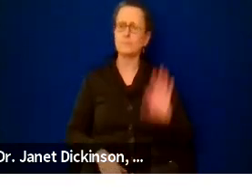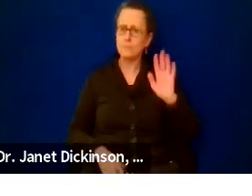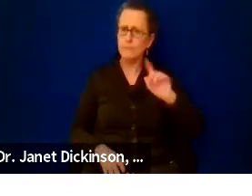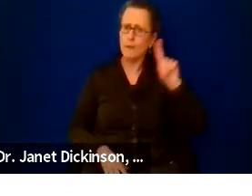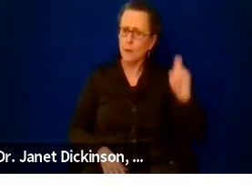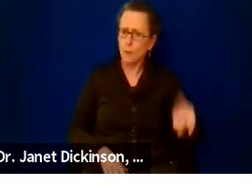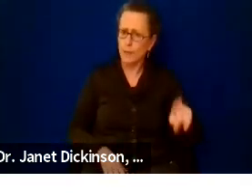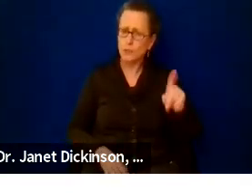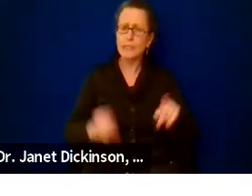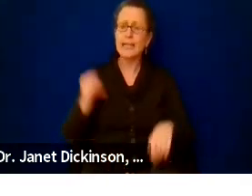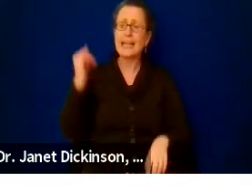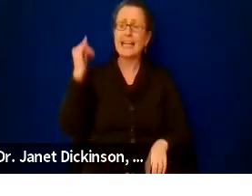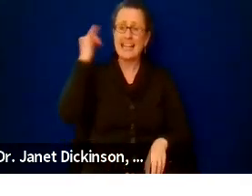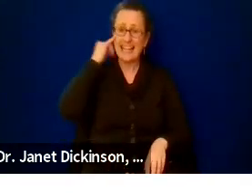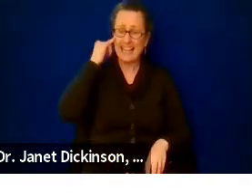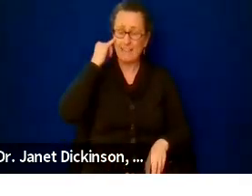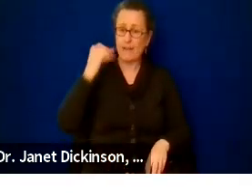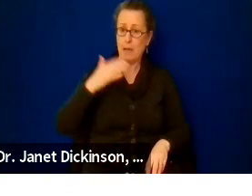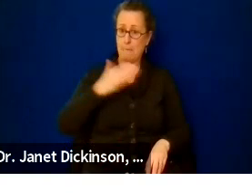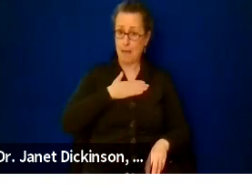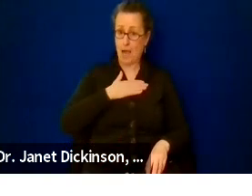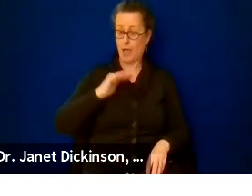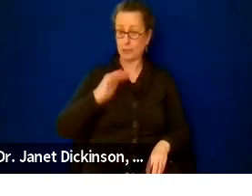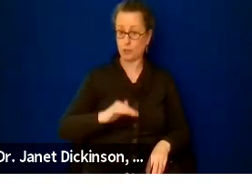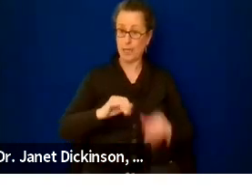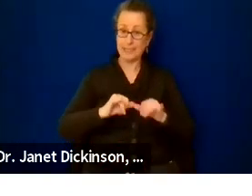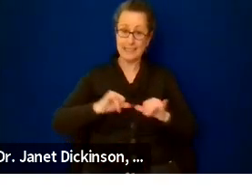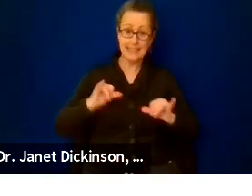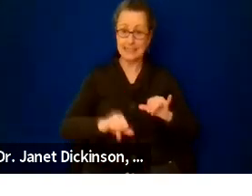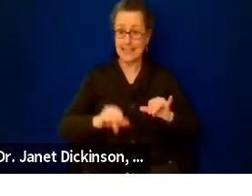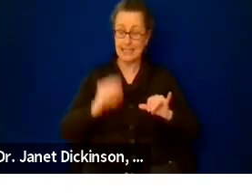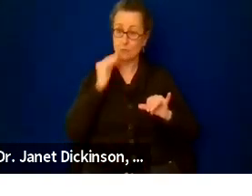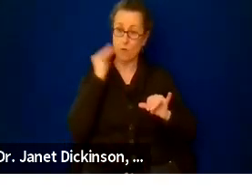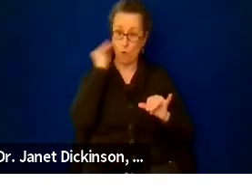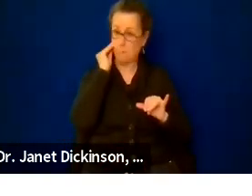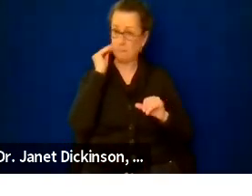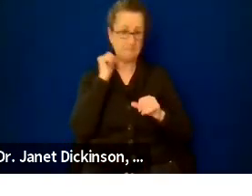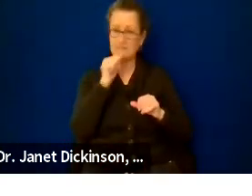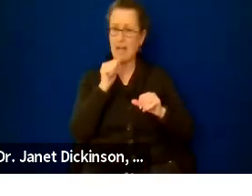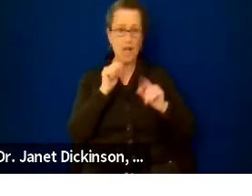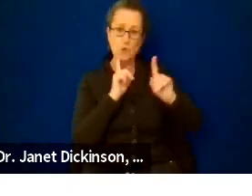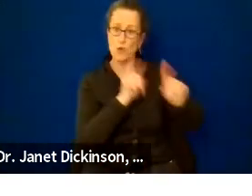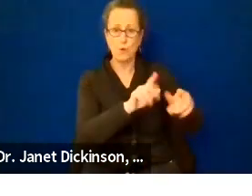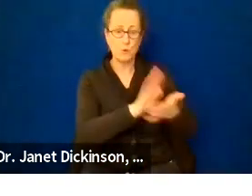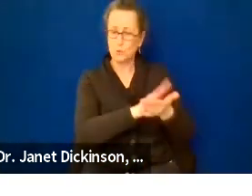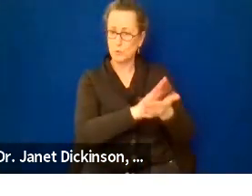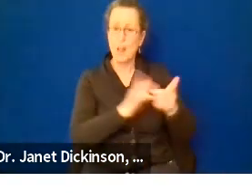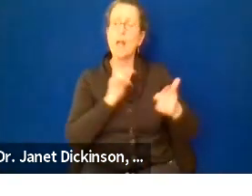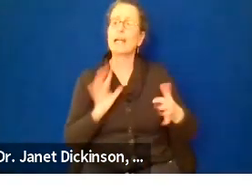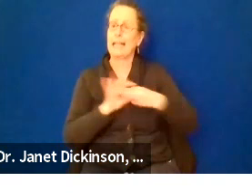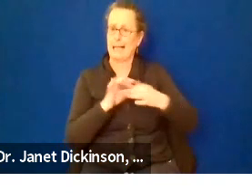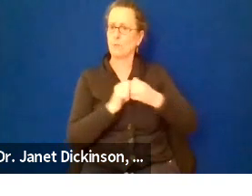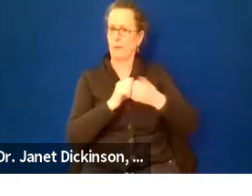they choose to keep them home for the remainder of the school year, or will that switch somehow? That's something we don't really know